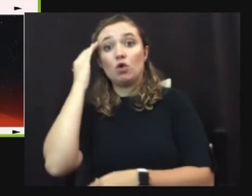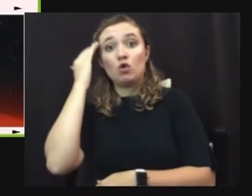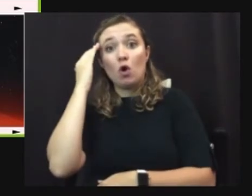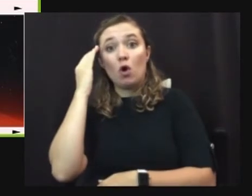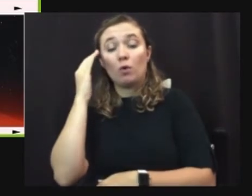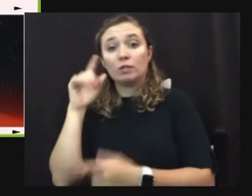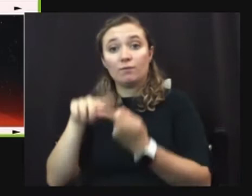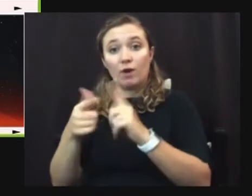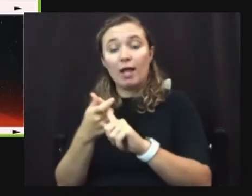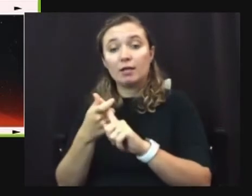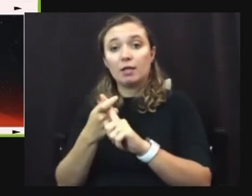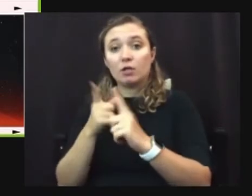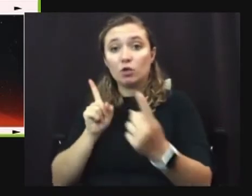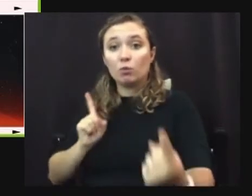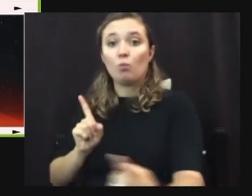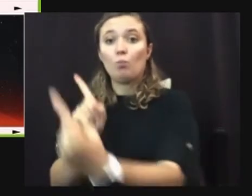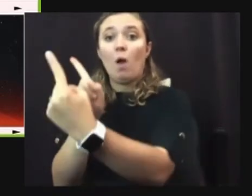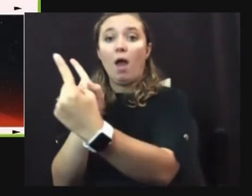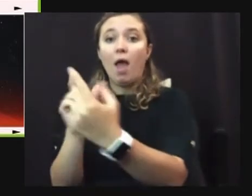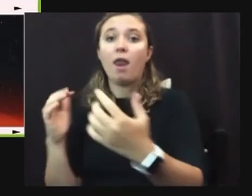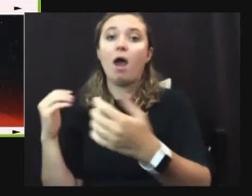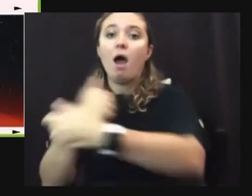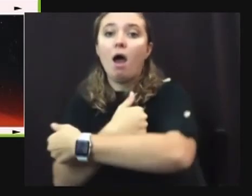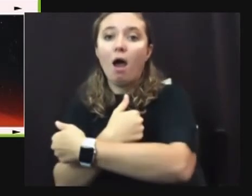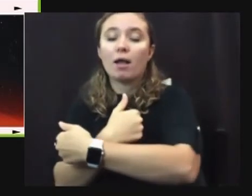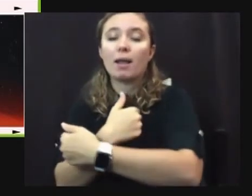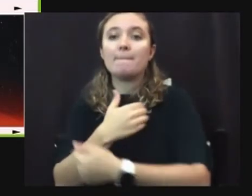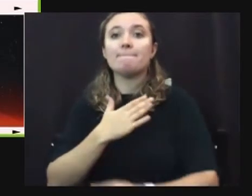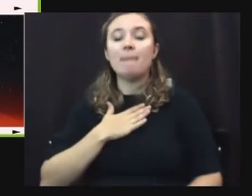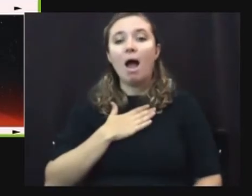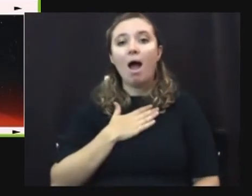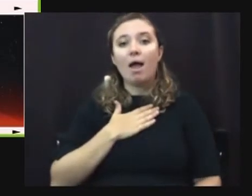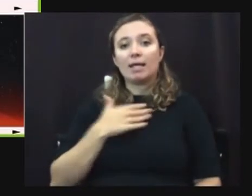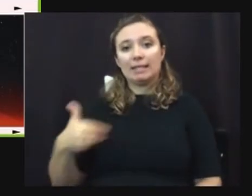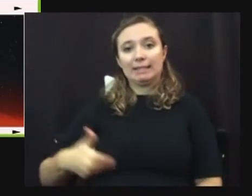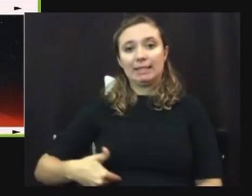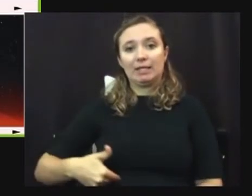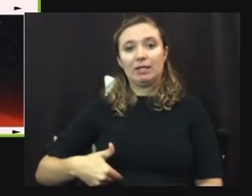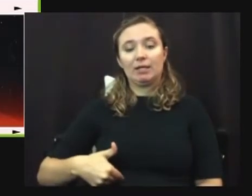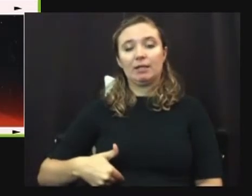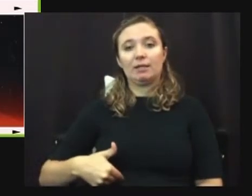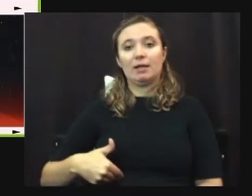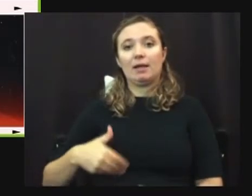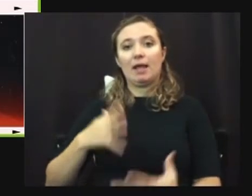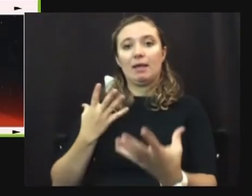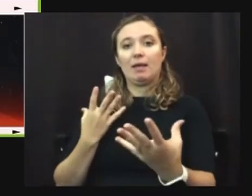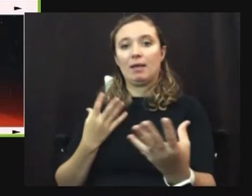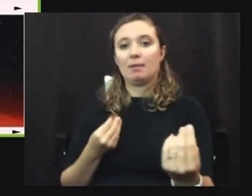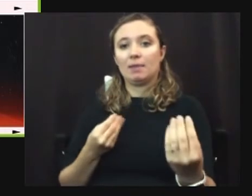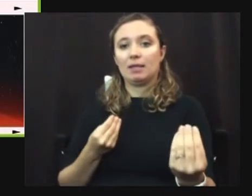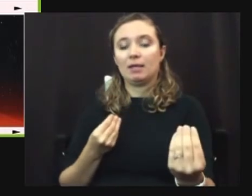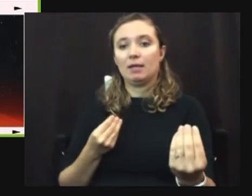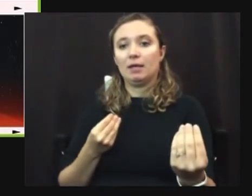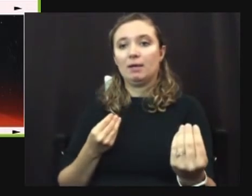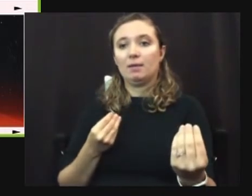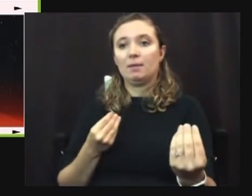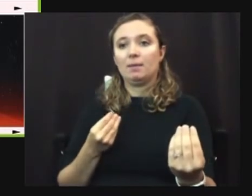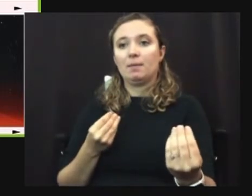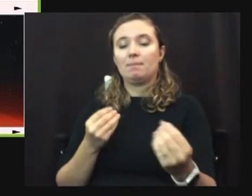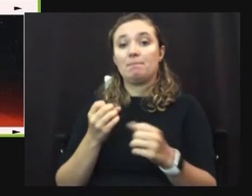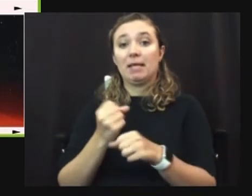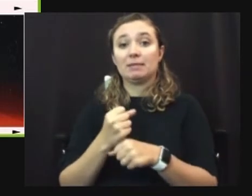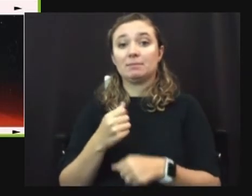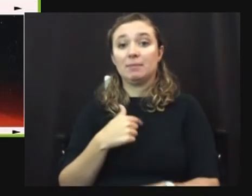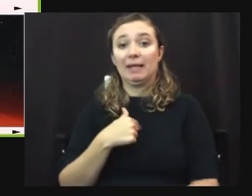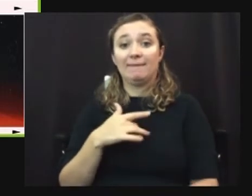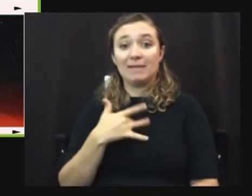My gut empathy, my reflex of empathy is to feel like that person has been attacked. It's